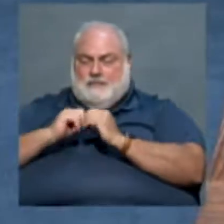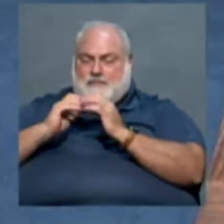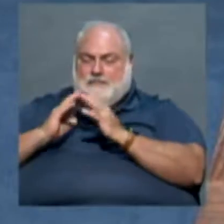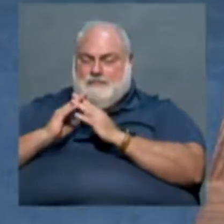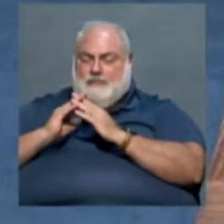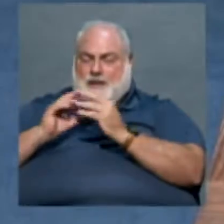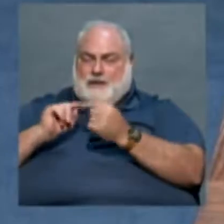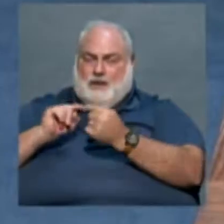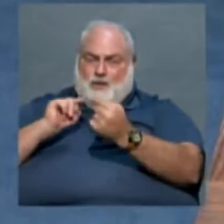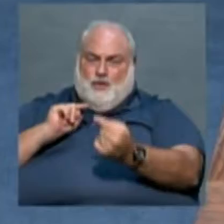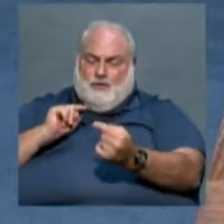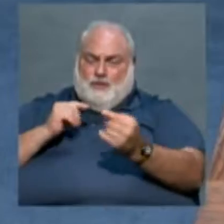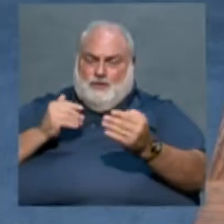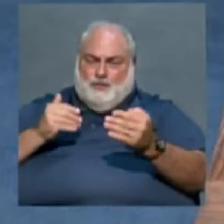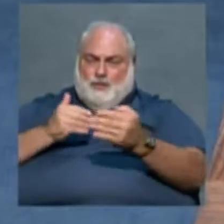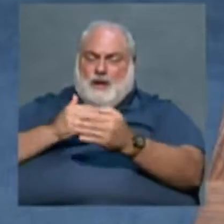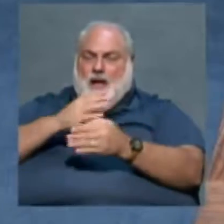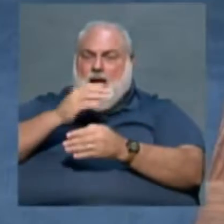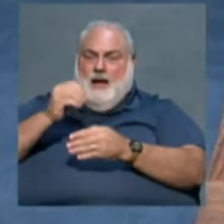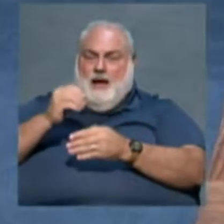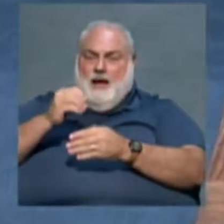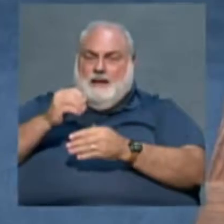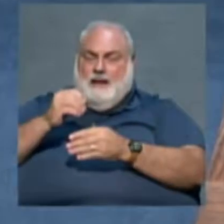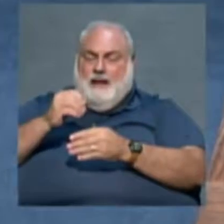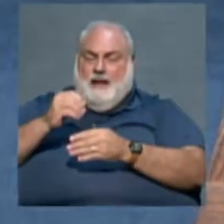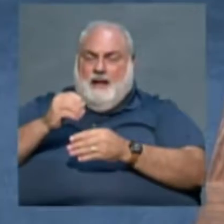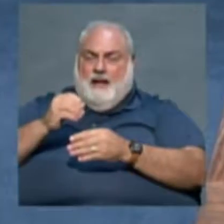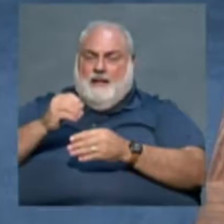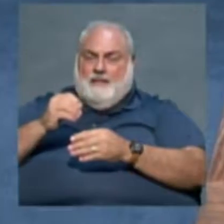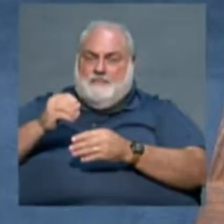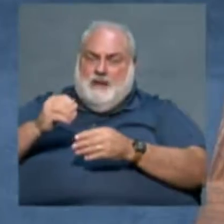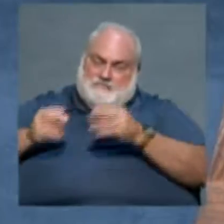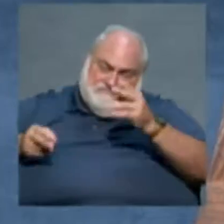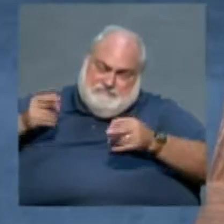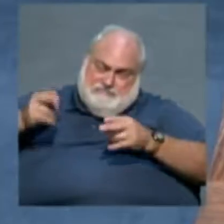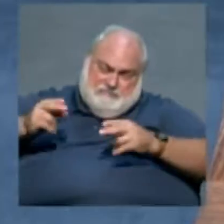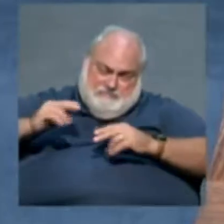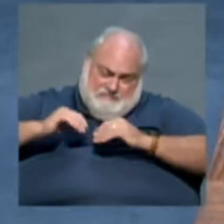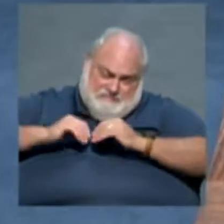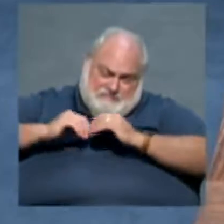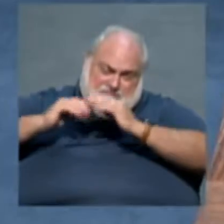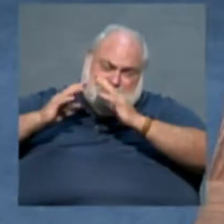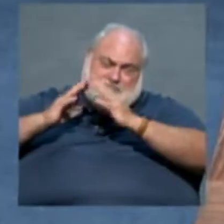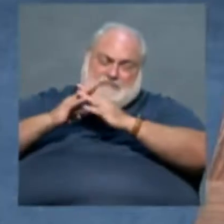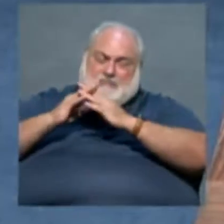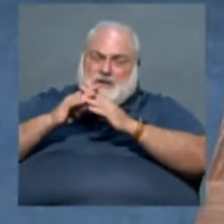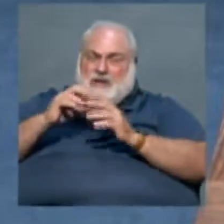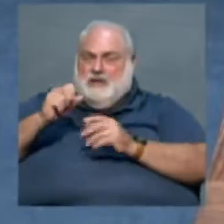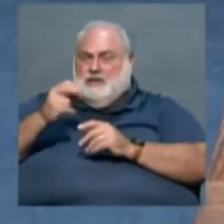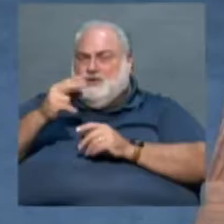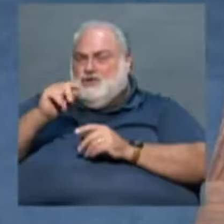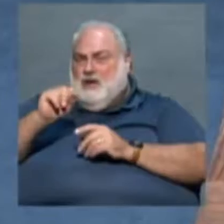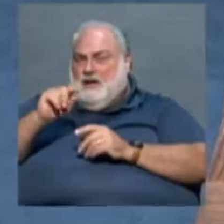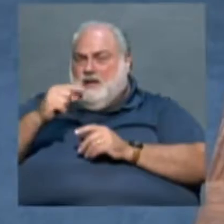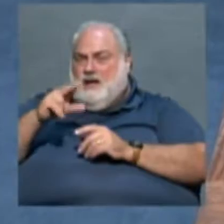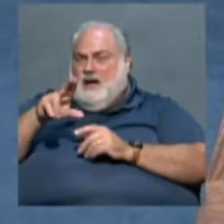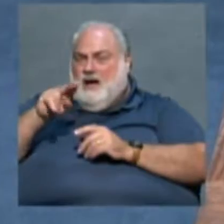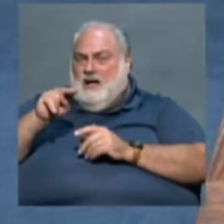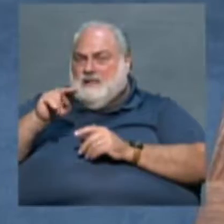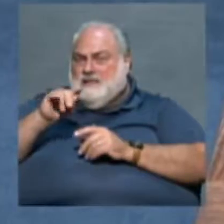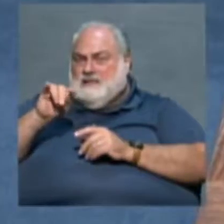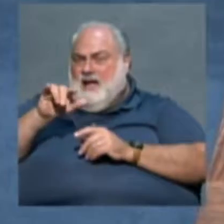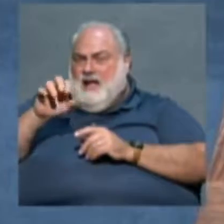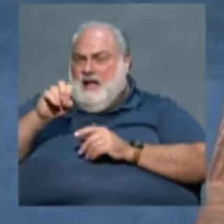my fiance's house. They're being very hastily constructed. They're shotgun-style floor plans. I'm guessing less